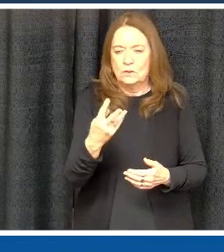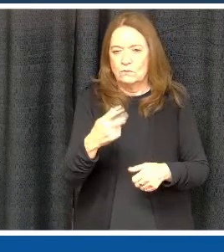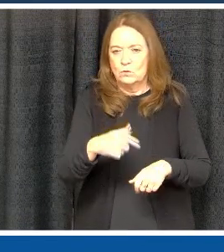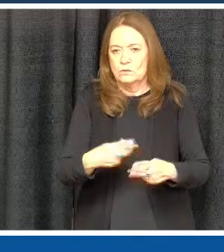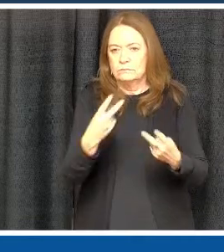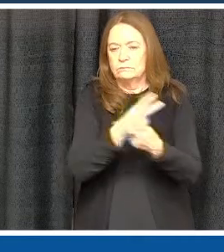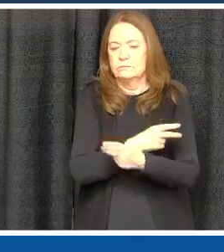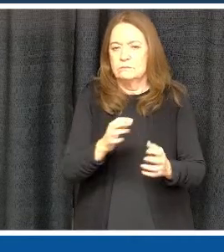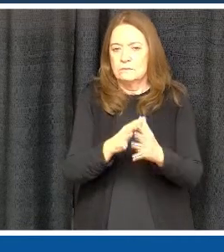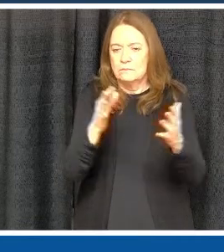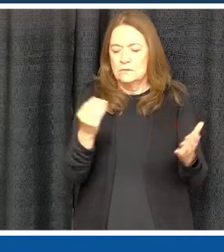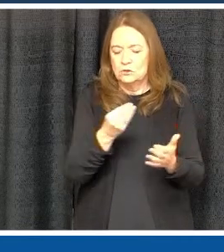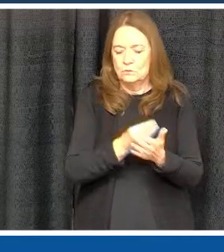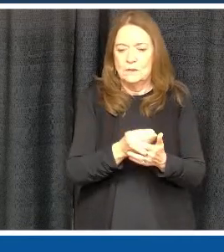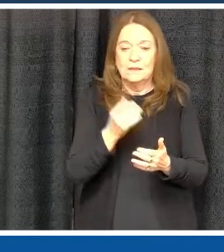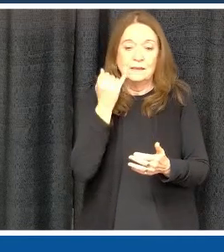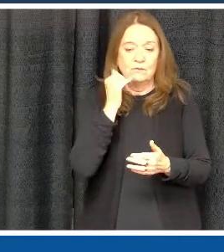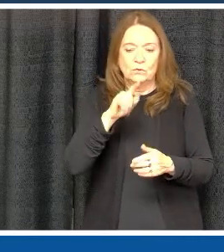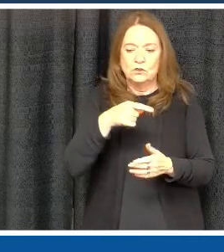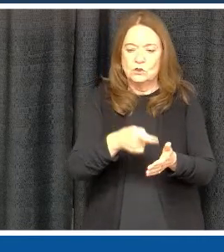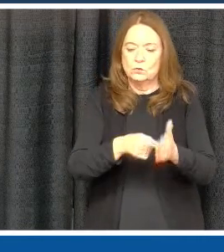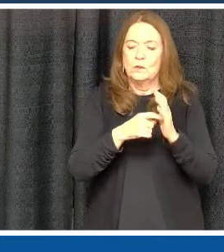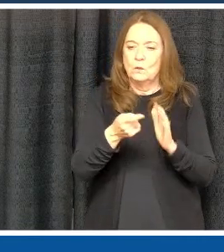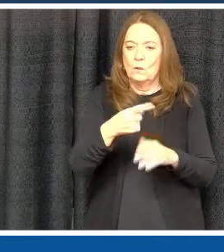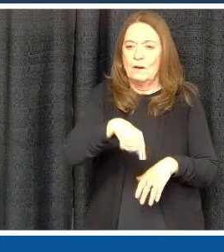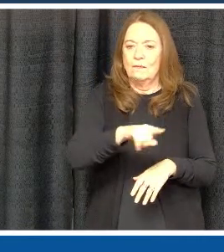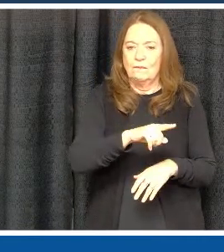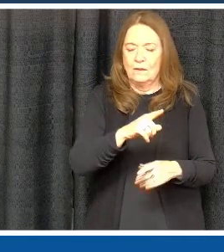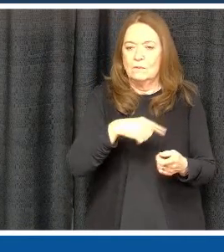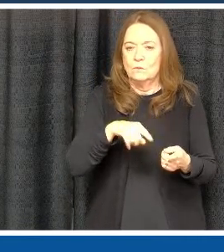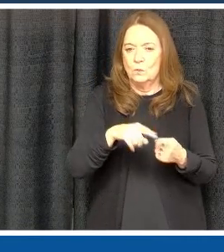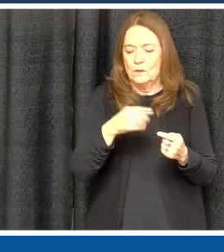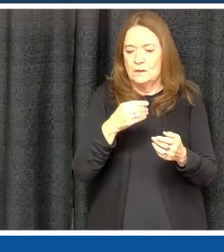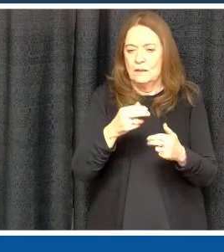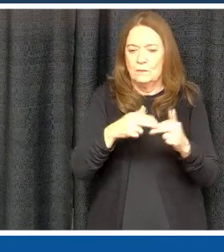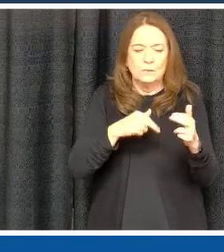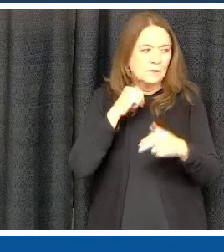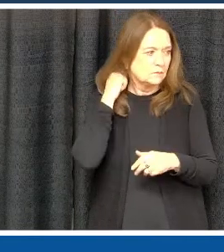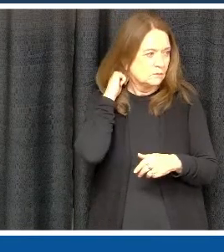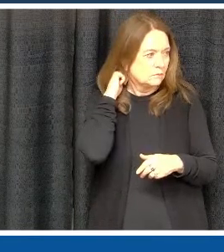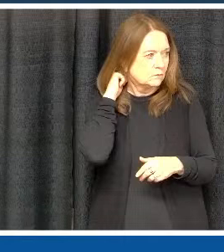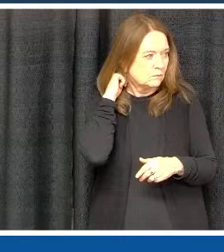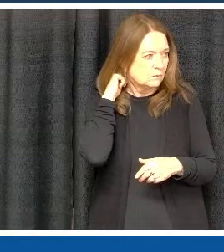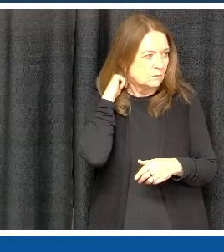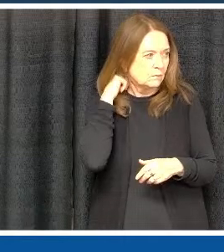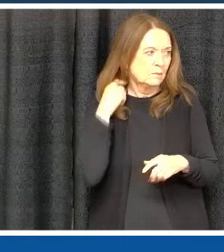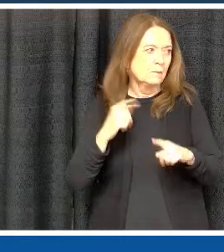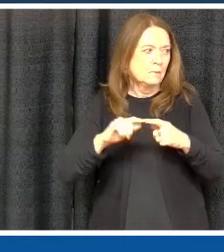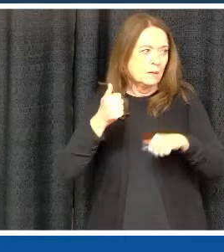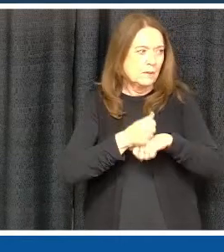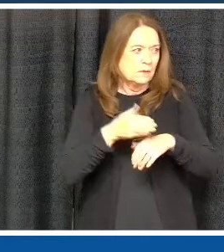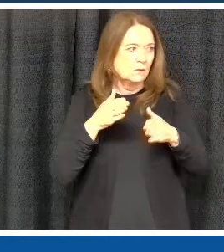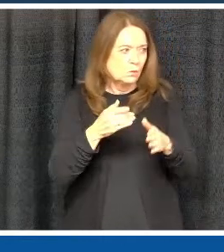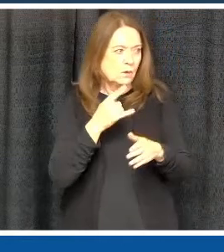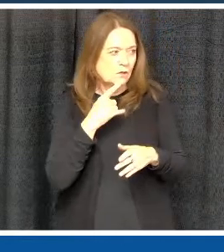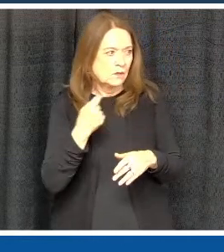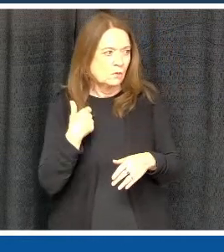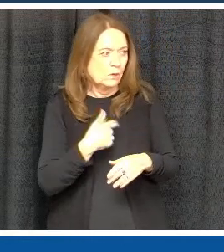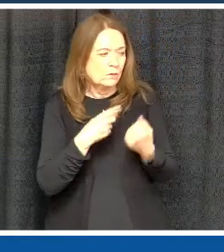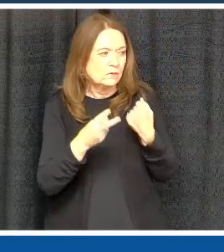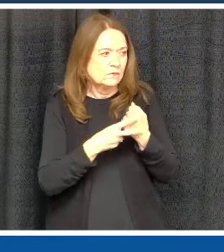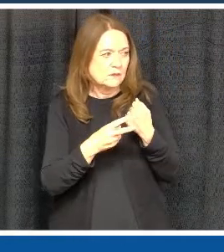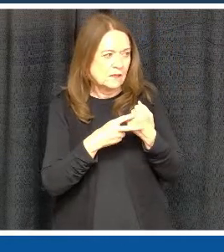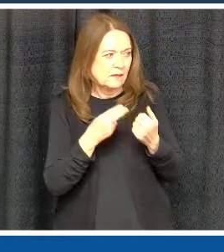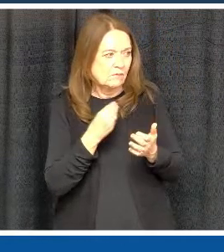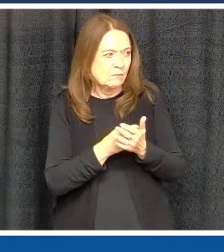much money as if we had just required them when we built the property. We didn't, but based on the way you said it, you said we would have saved money,